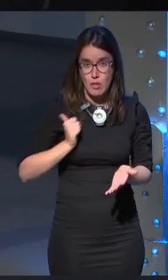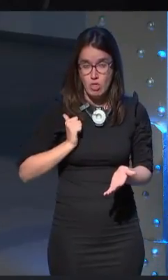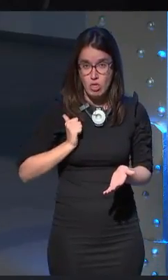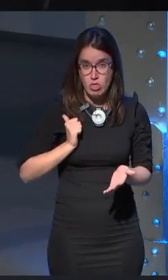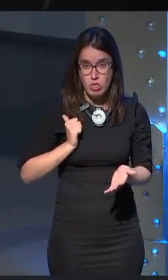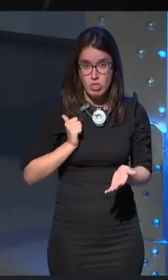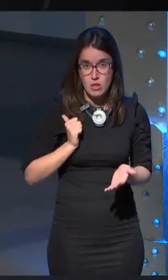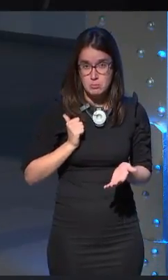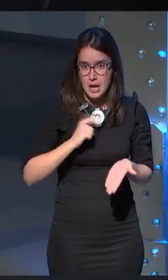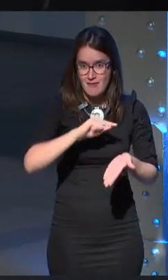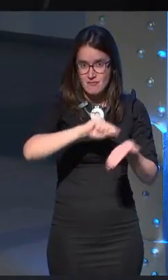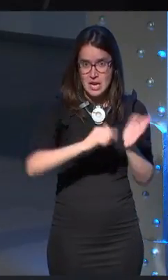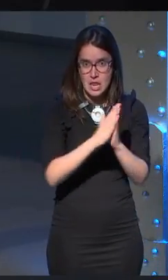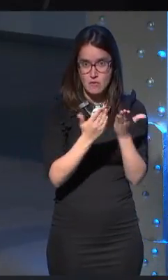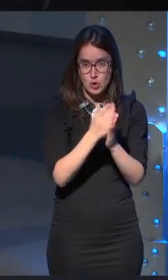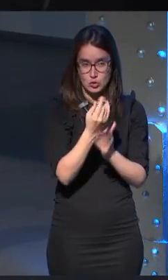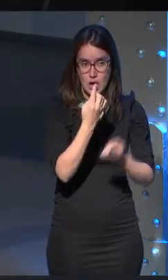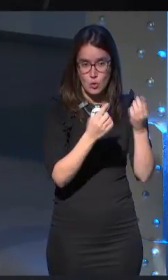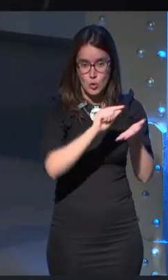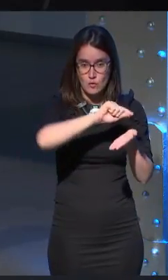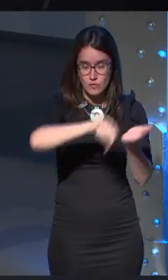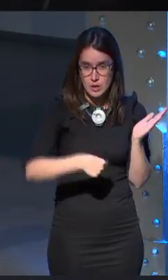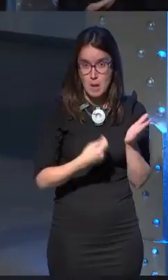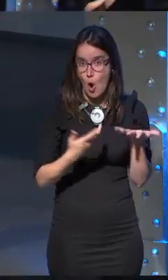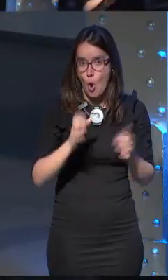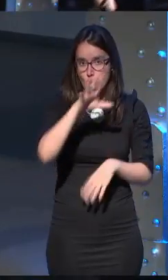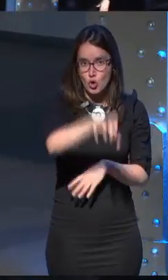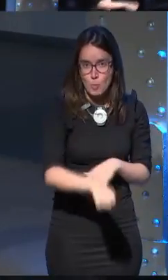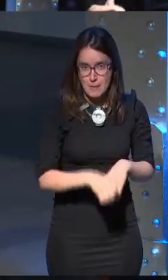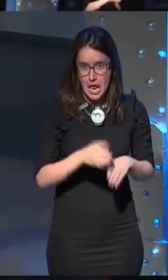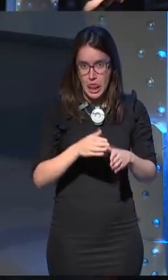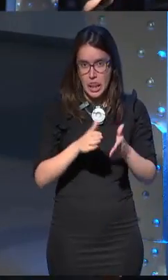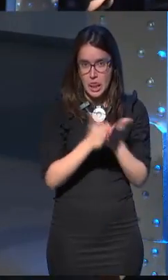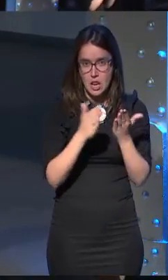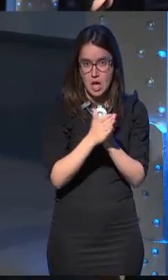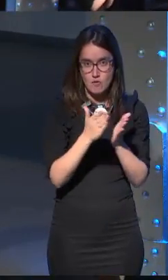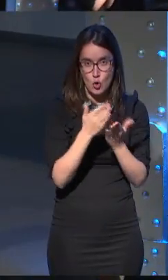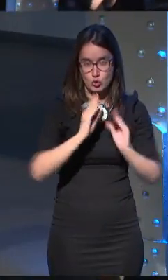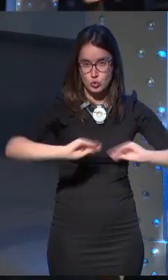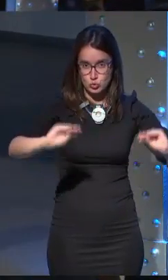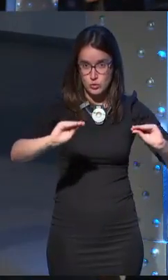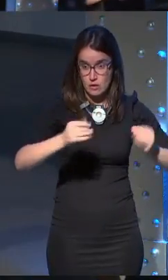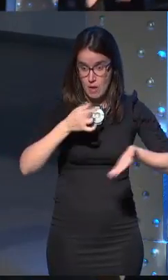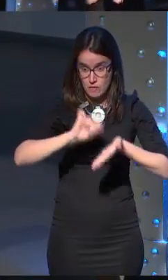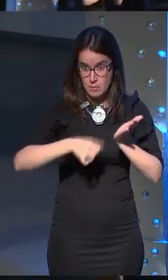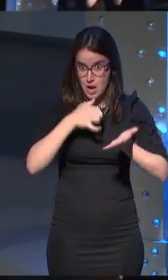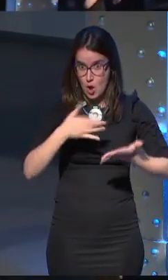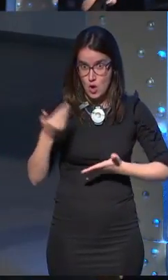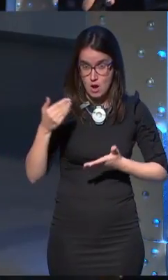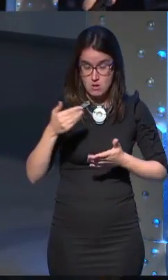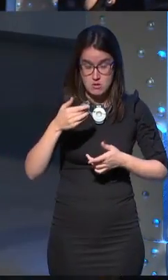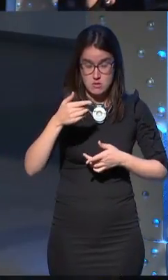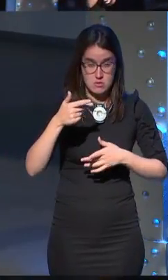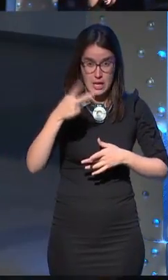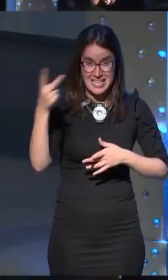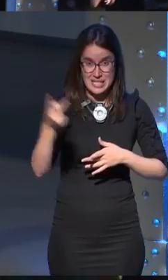tell you that you have now the chance to have your copies signed. You can buy your book and have it signed